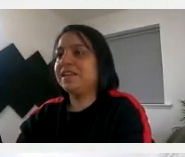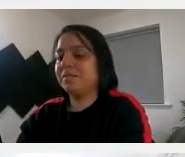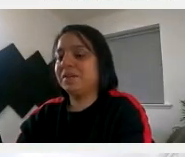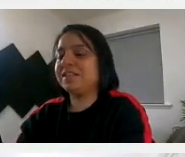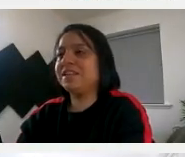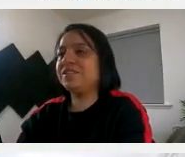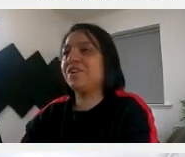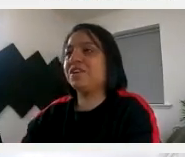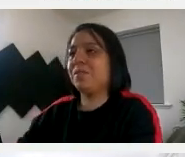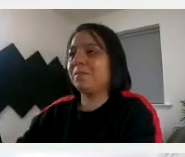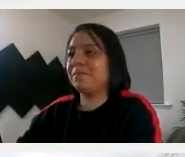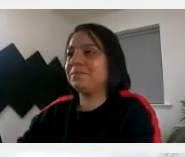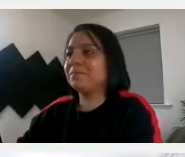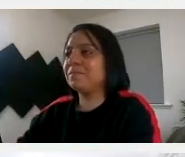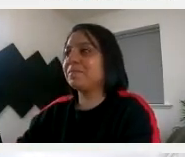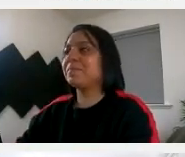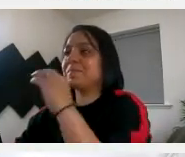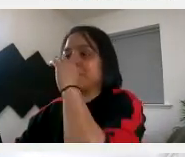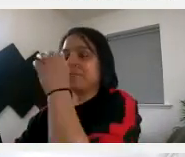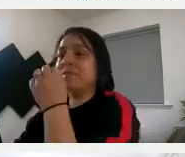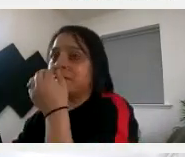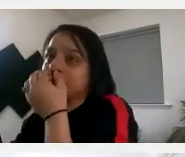Anything from yesterday? Do you guys remember?